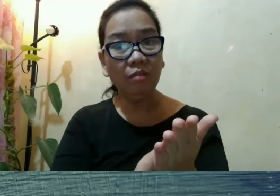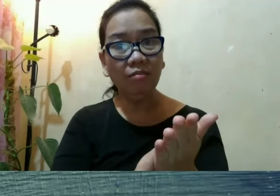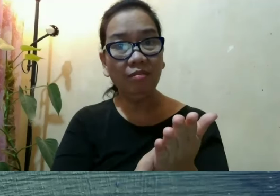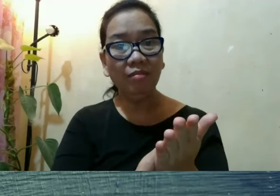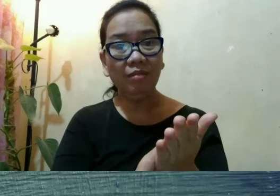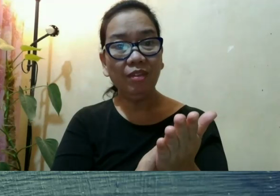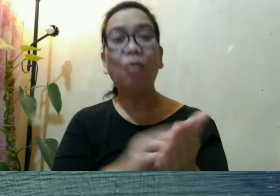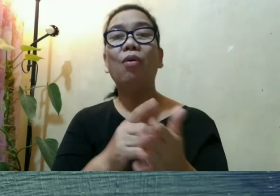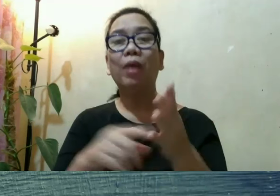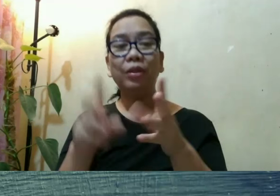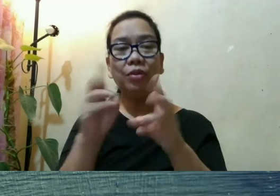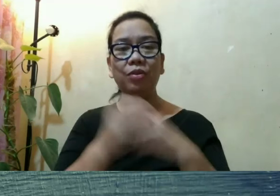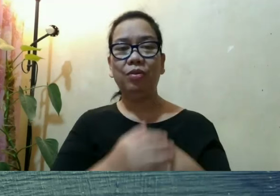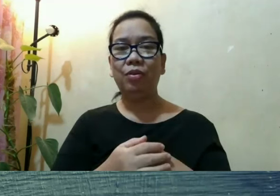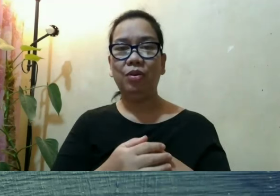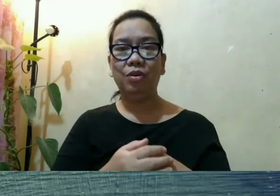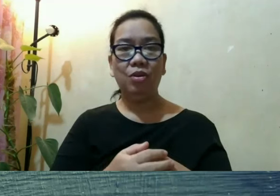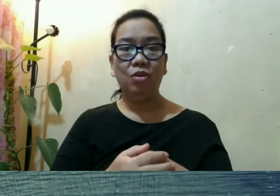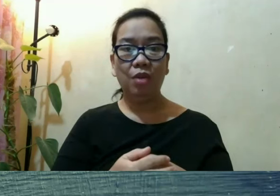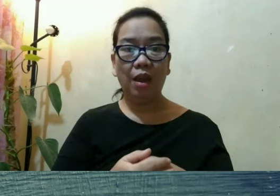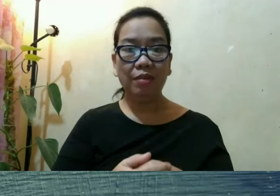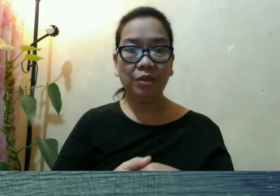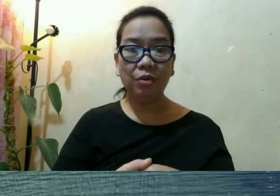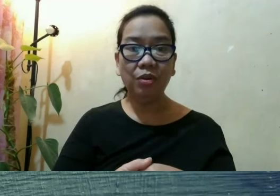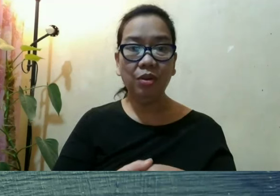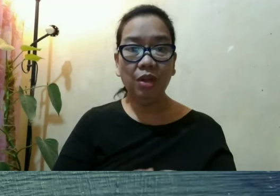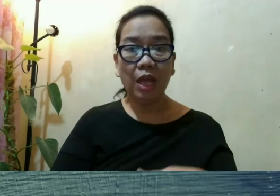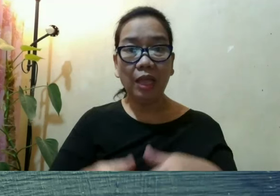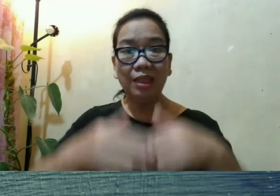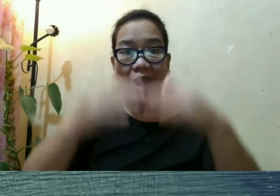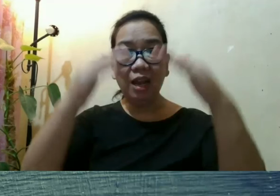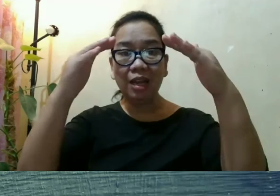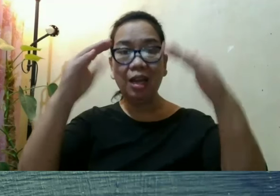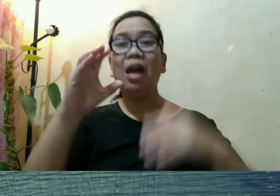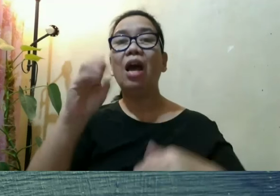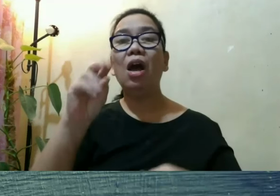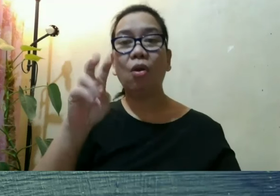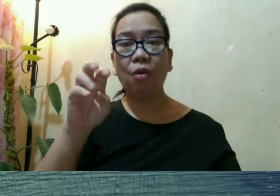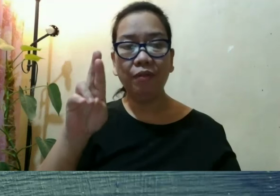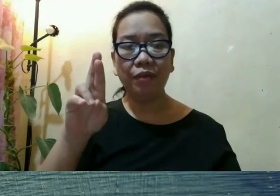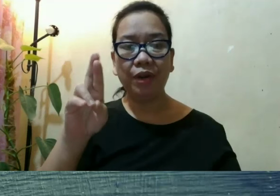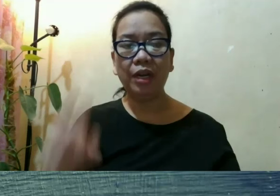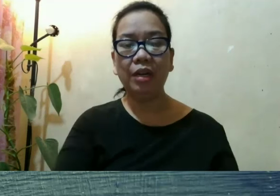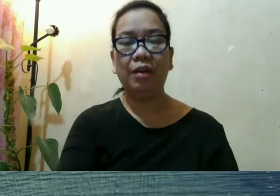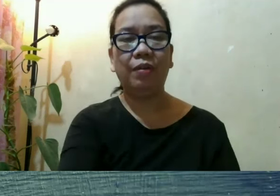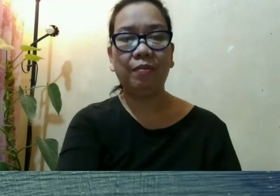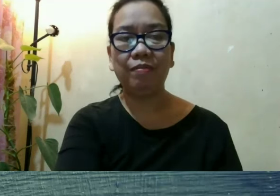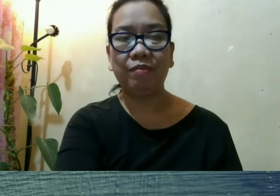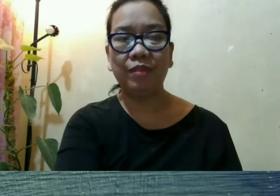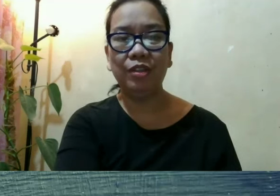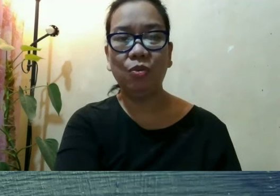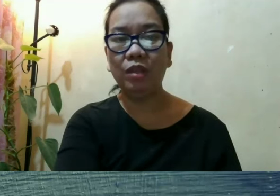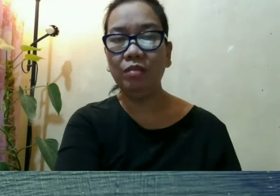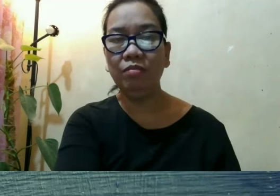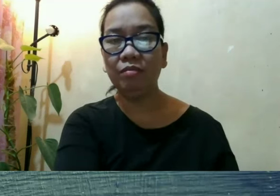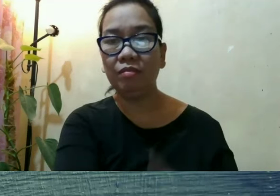school, or what do? You have to duck, cover,